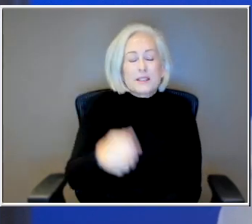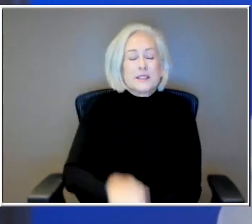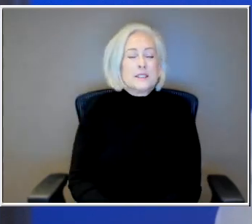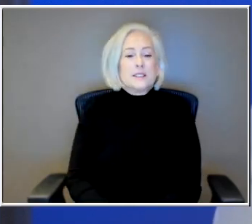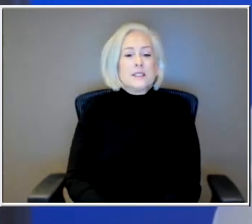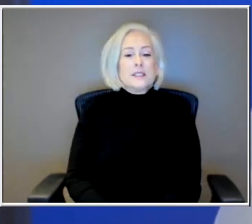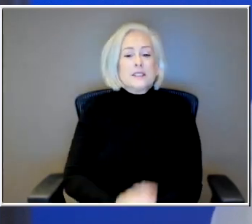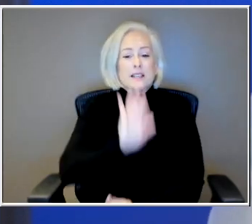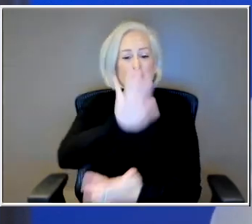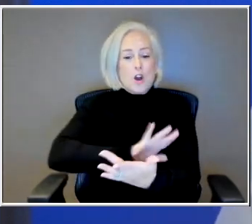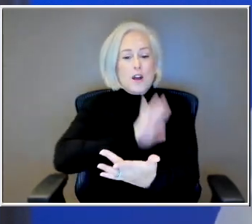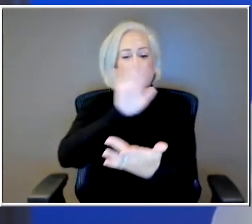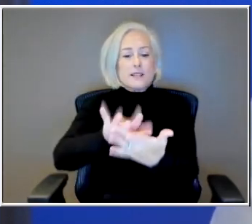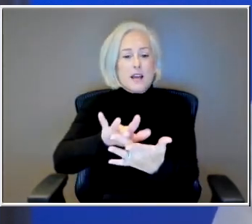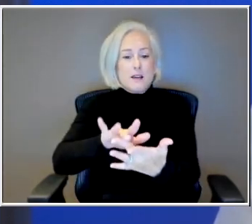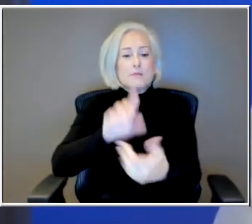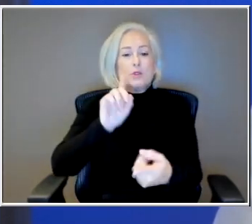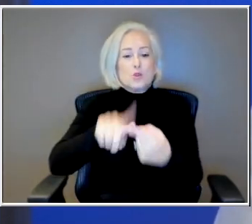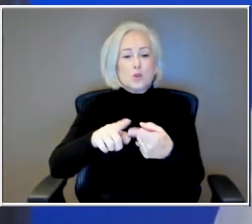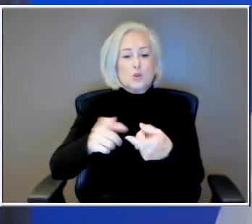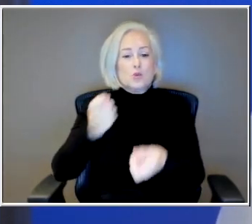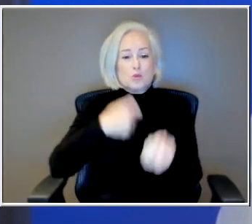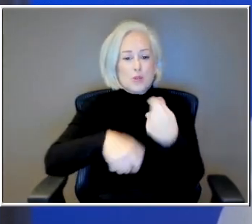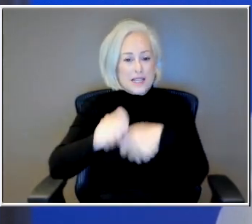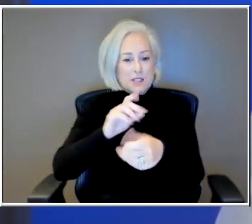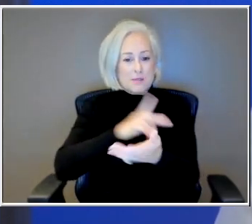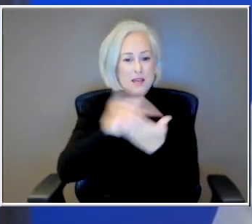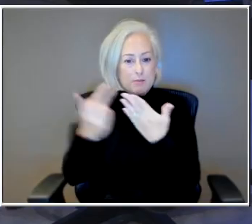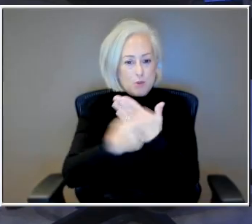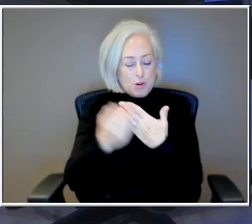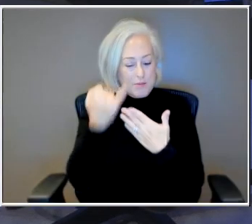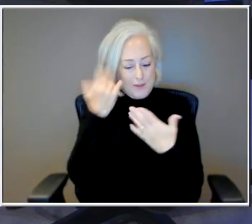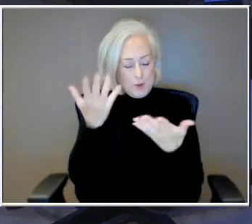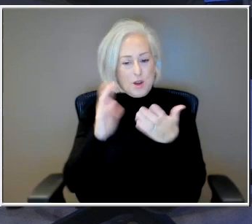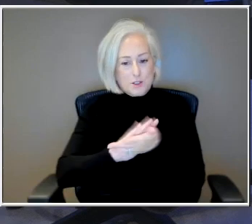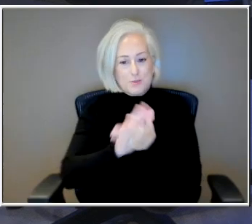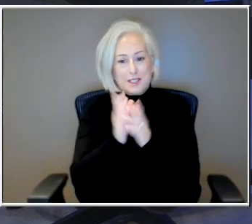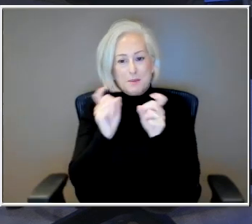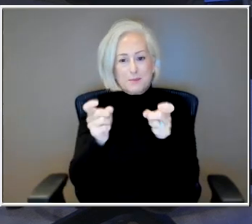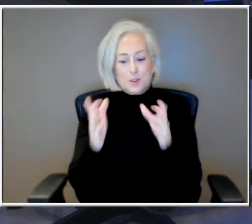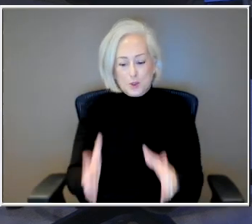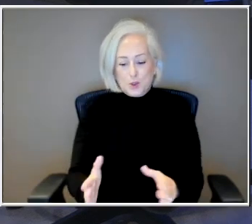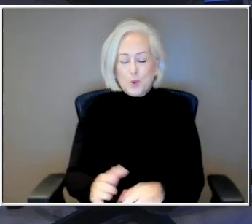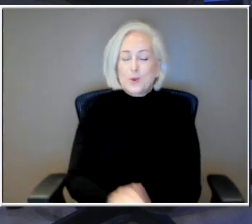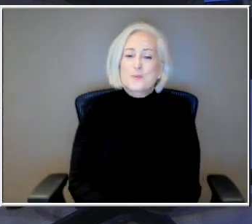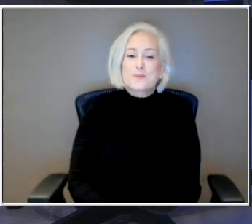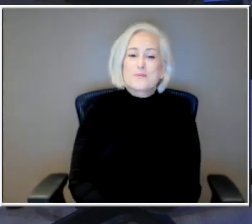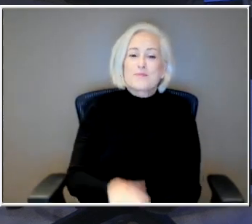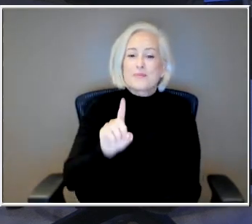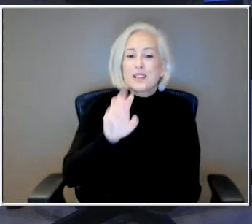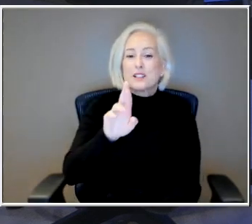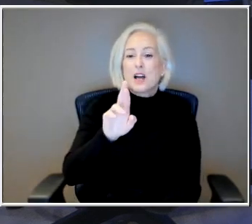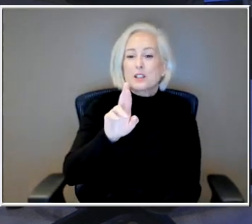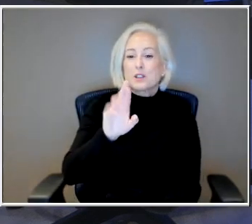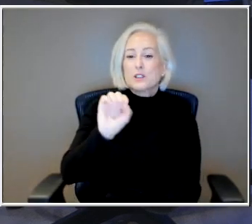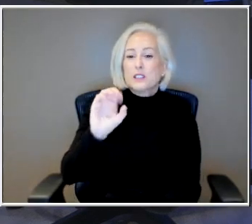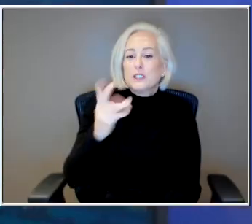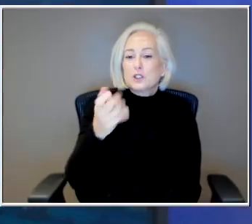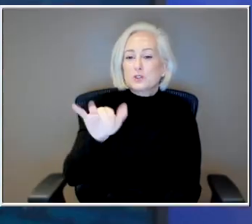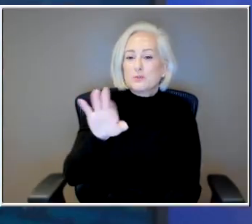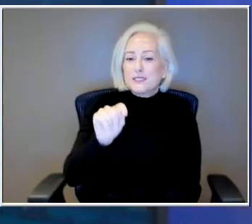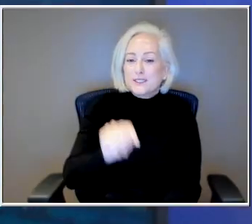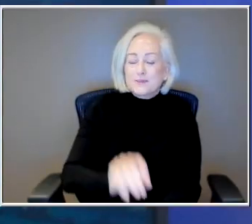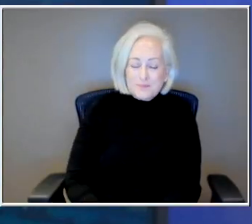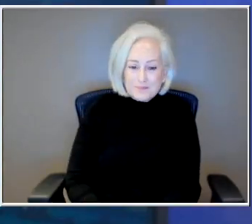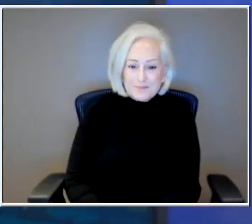out to a transplant program if you're interested in being a donor is always welcome. Dr. Schmidt, what's the big takeaway for those watching? I think it's just great to see